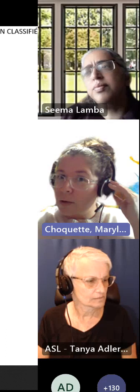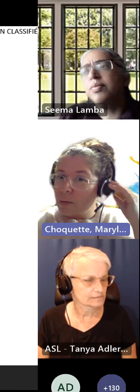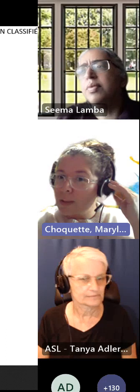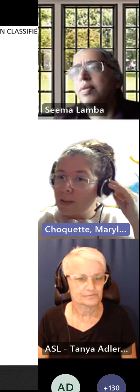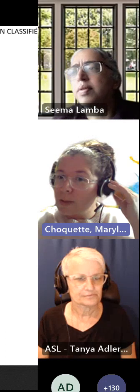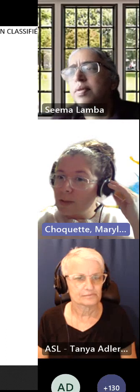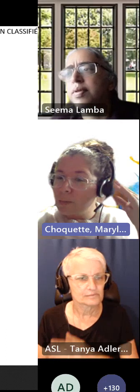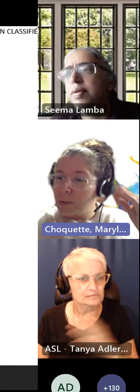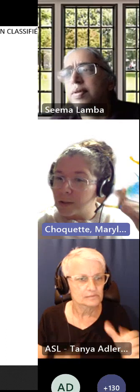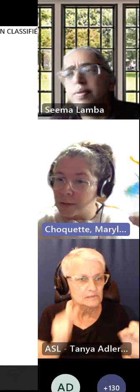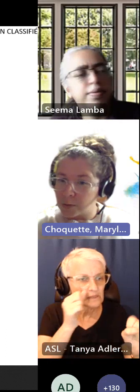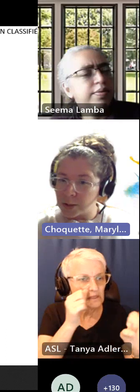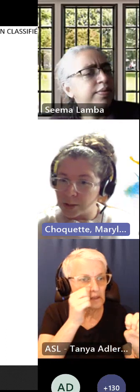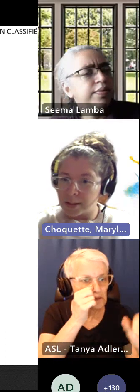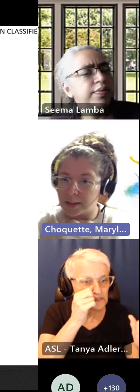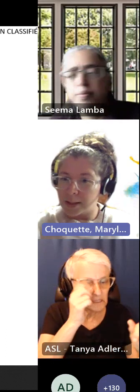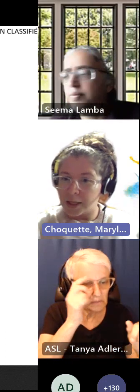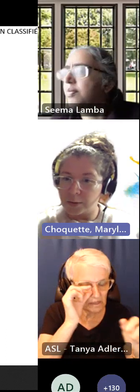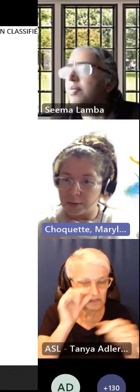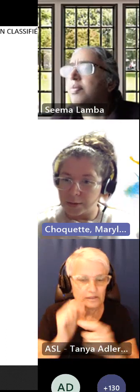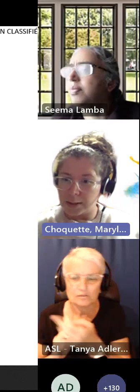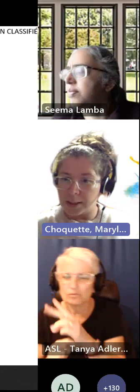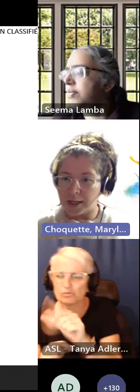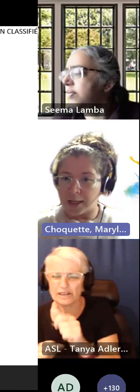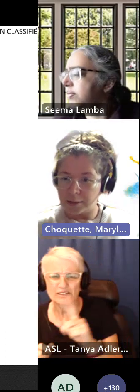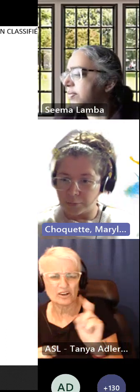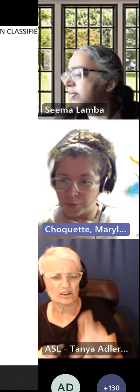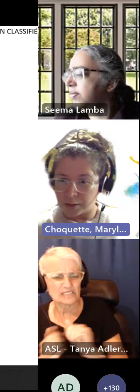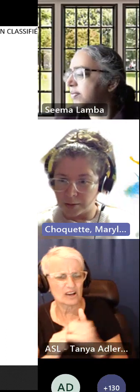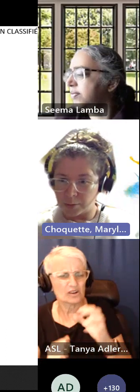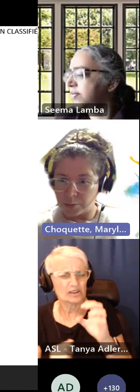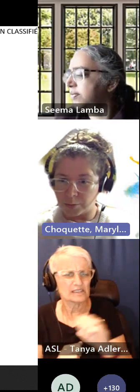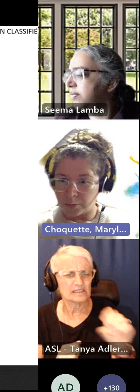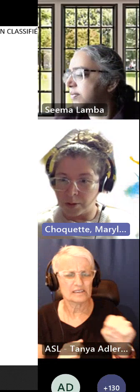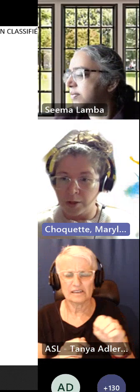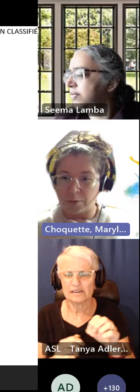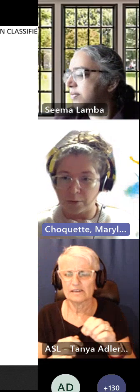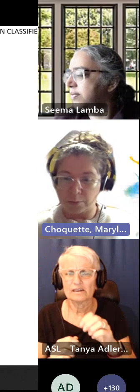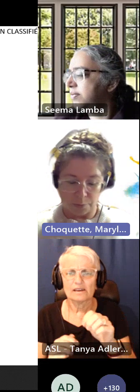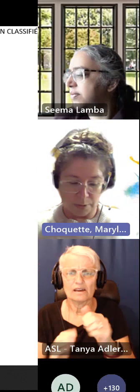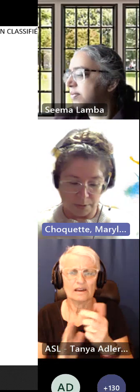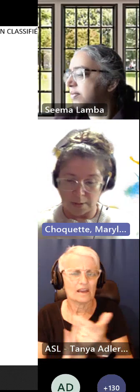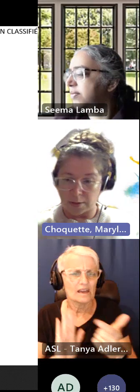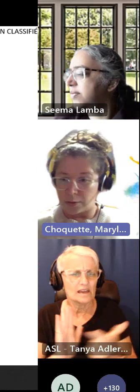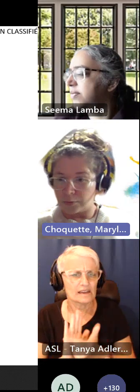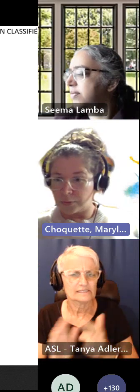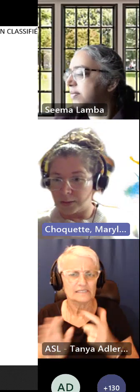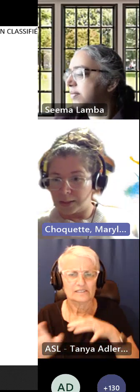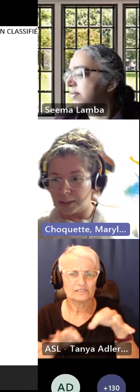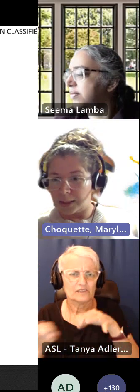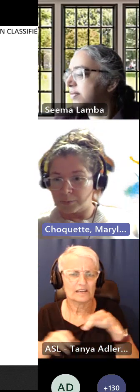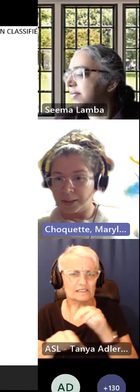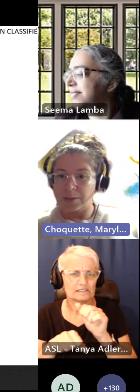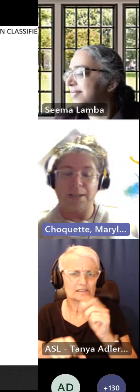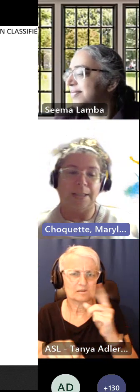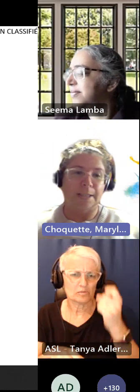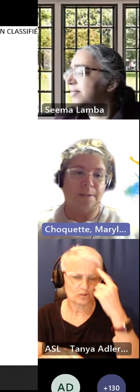Seema, are you willing to take Brenda's question in how does the EE Act define employer for the purposes of